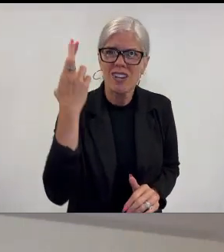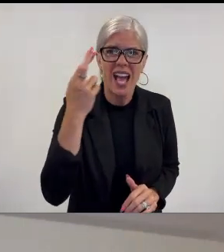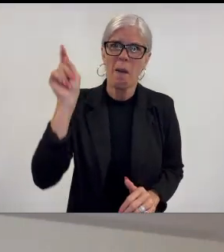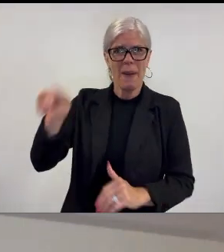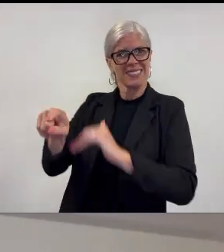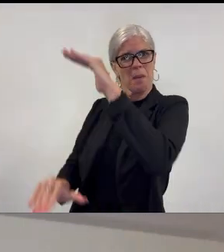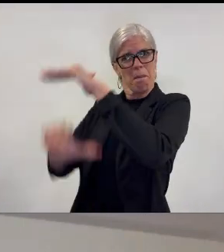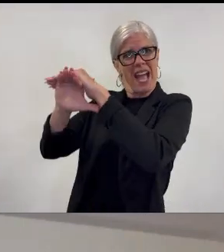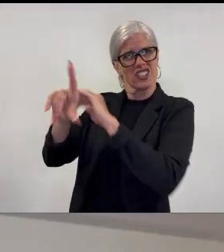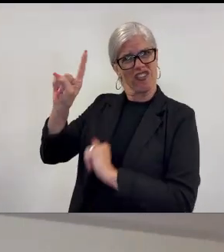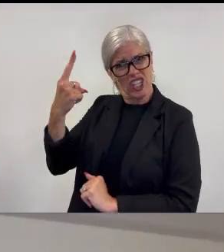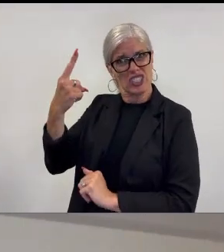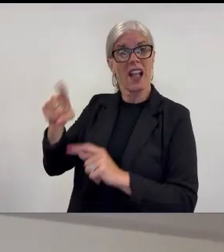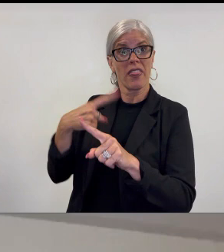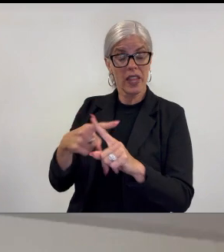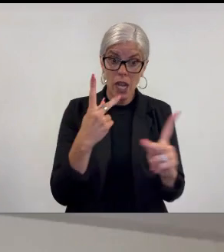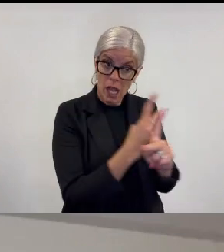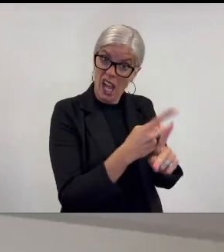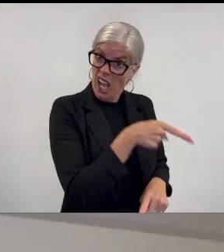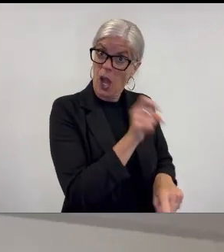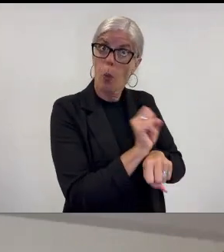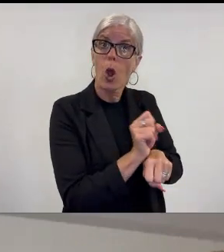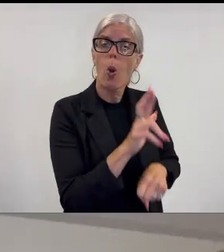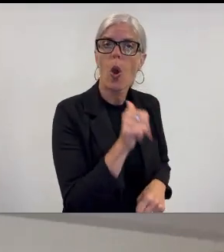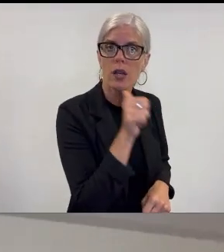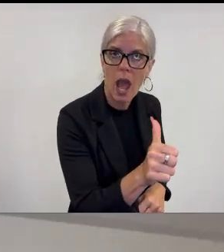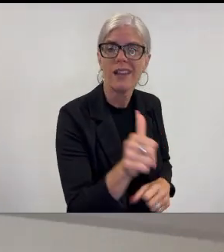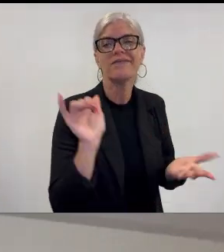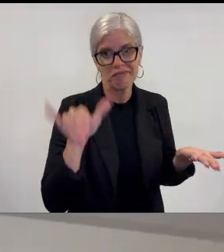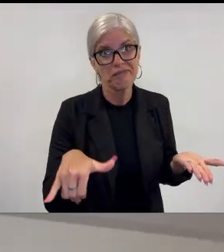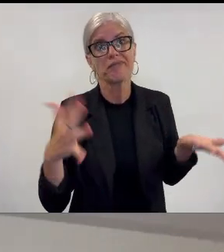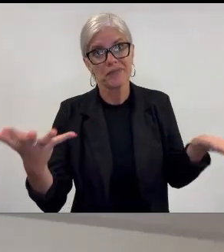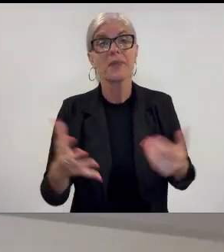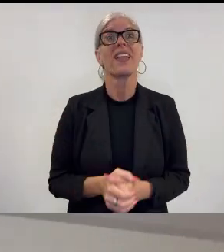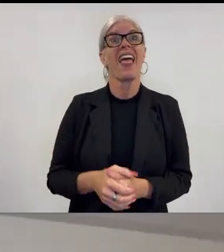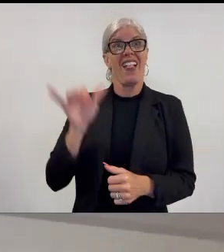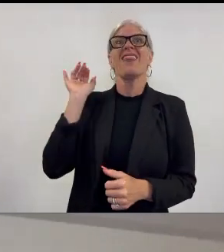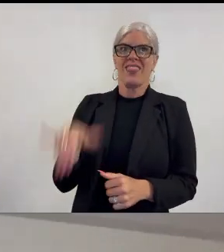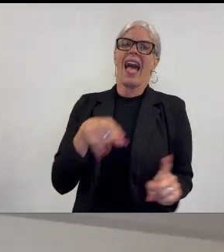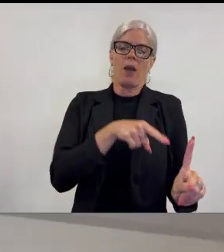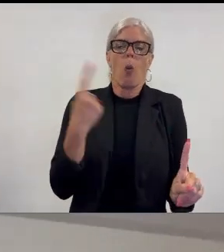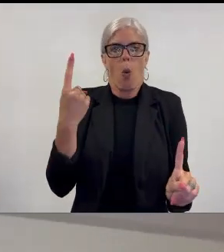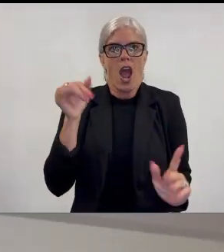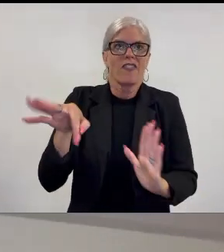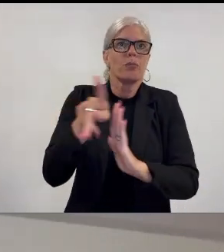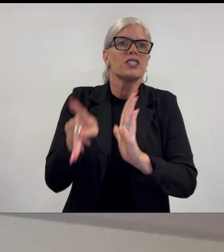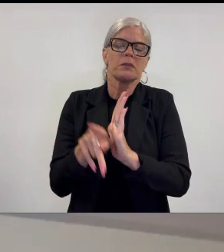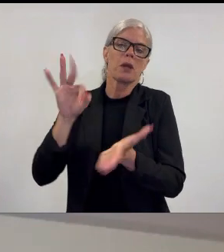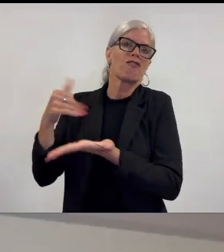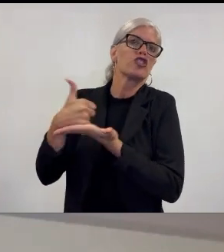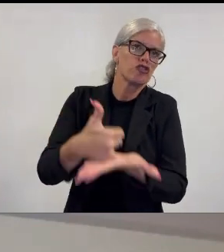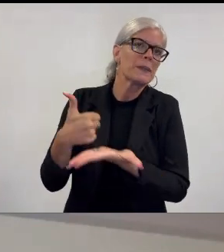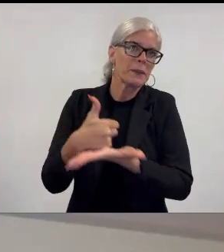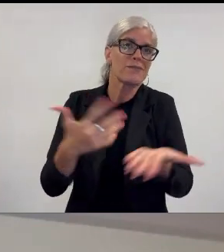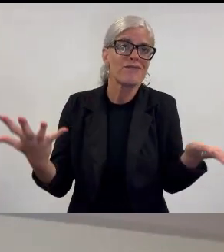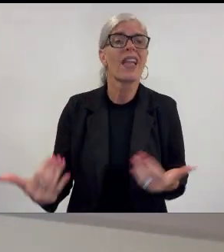antidepressants that are not being used for the treatment of depression, although yes, people that have pain will have more